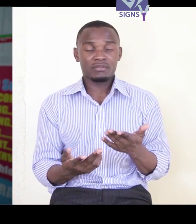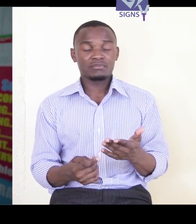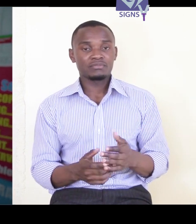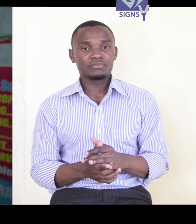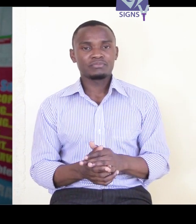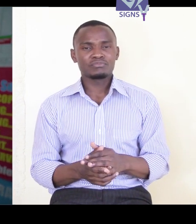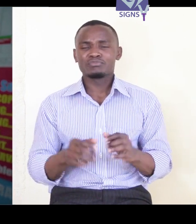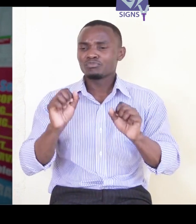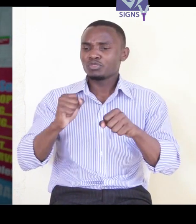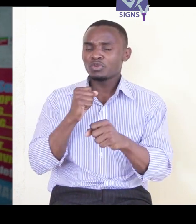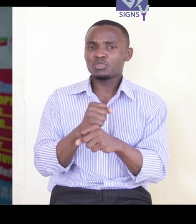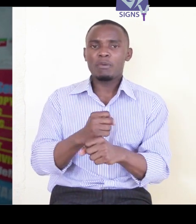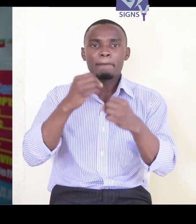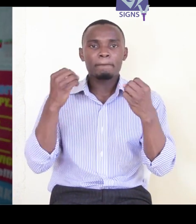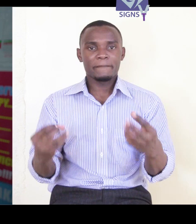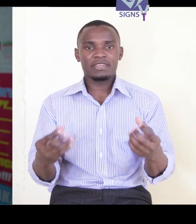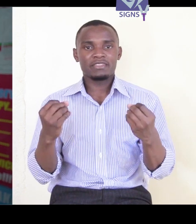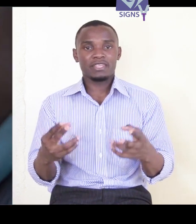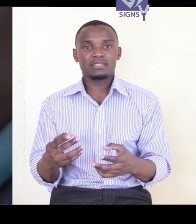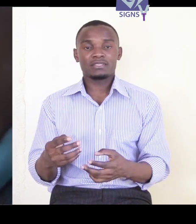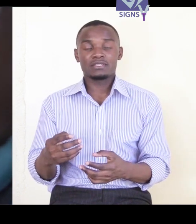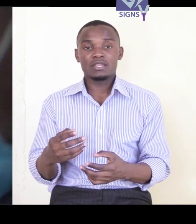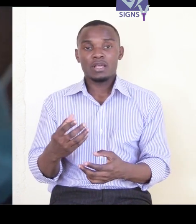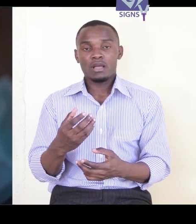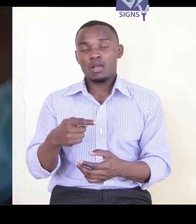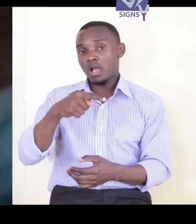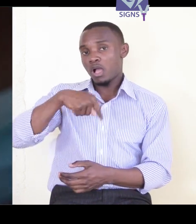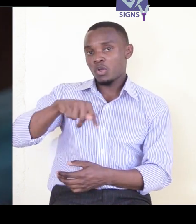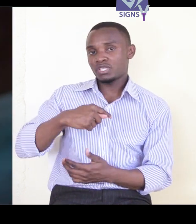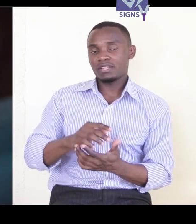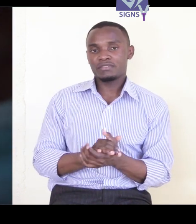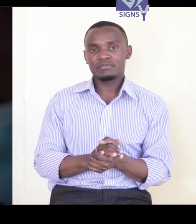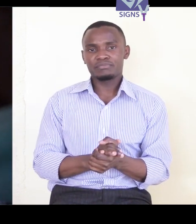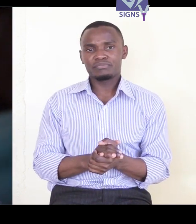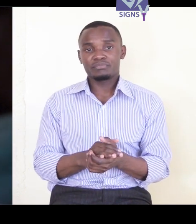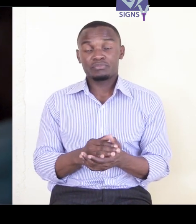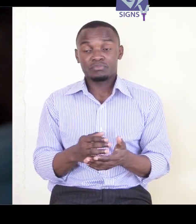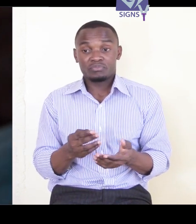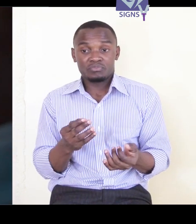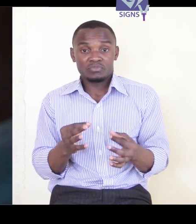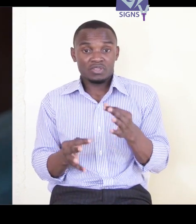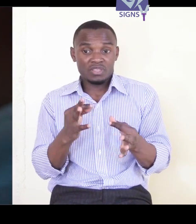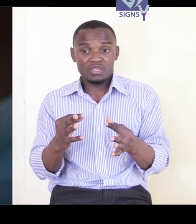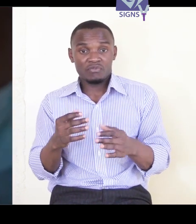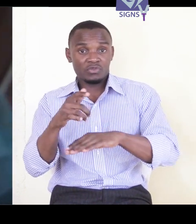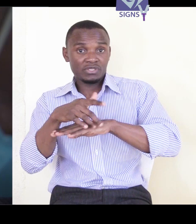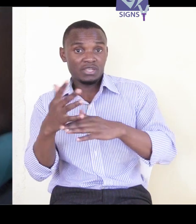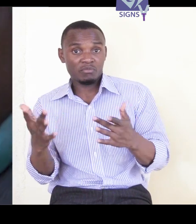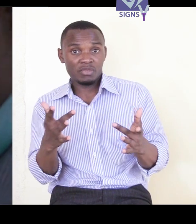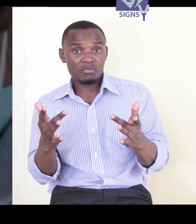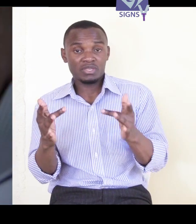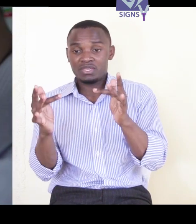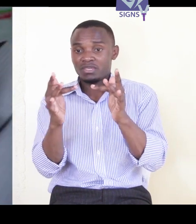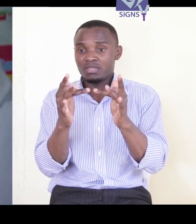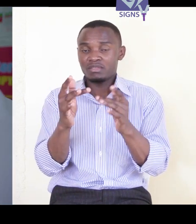or I search from the contacts. So we are able to do so many things on our own. Send emails. When a letter is sent to me, I'm